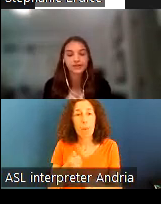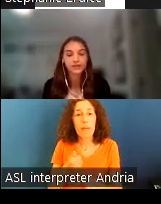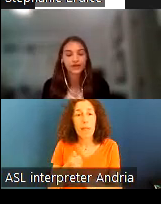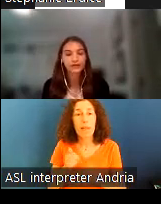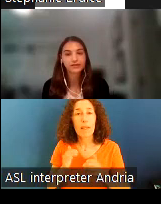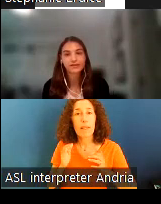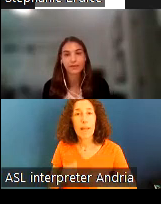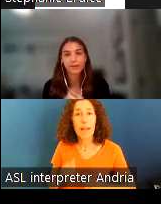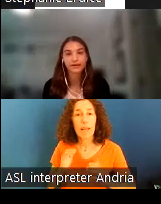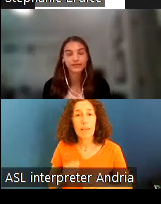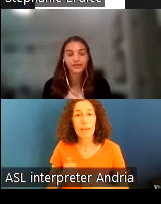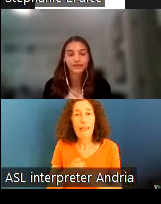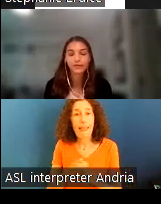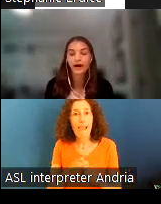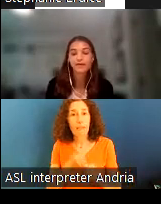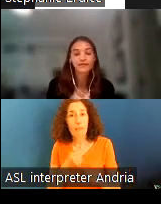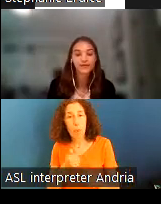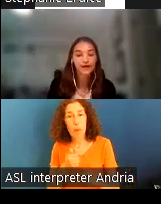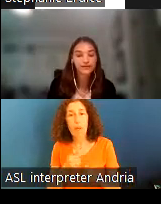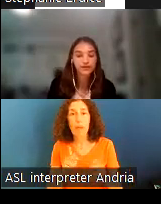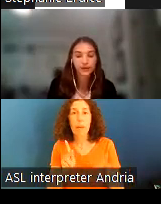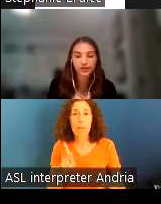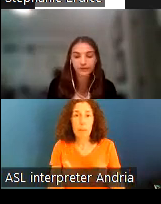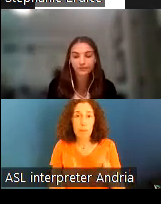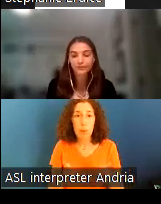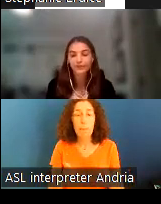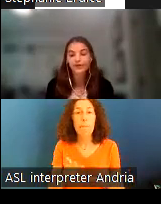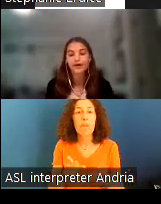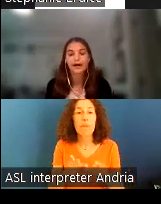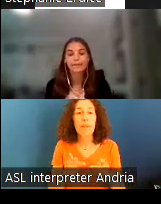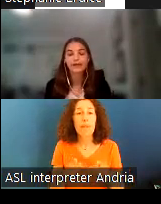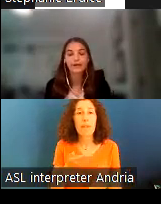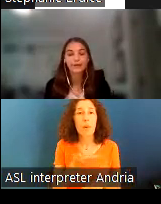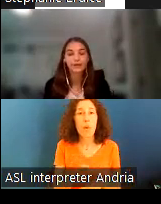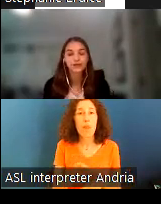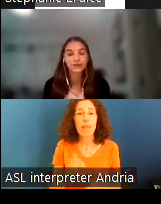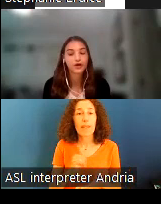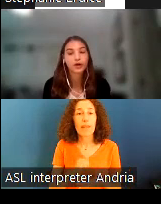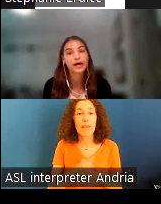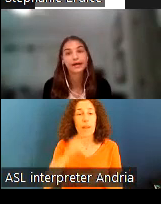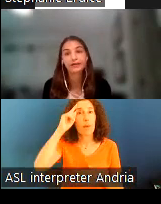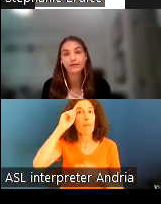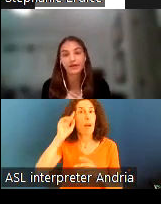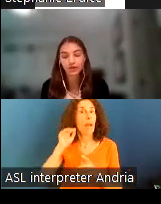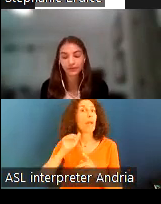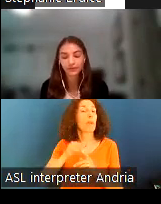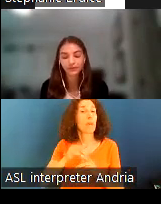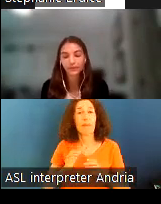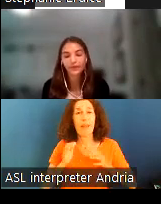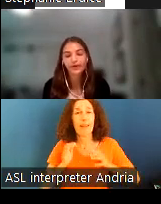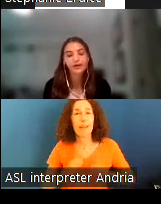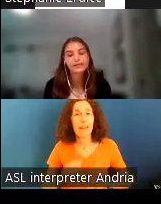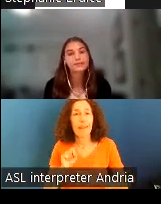people, places, or things that remind you of the client situation, inability to recall client